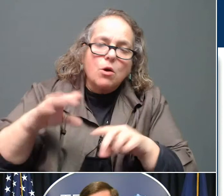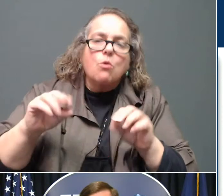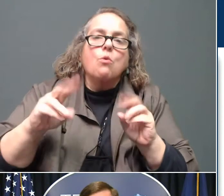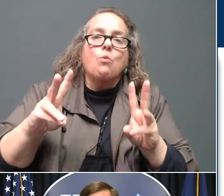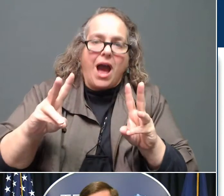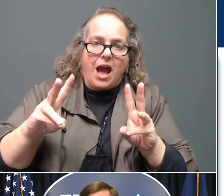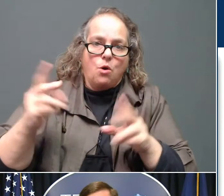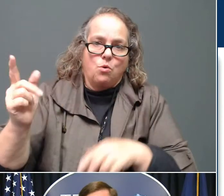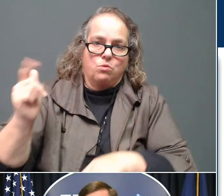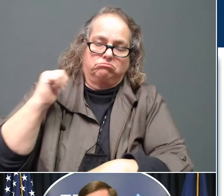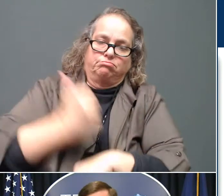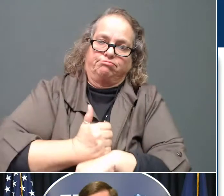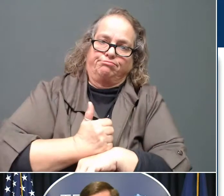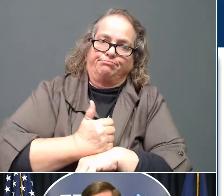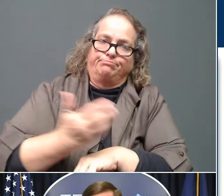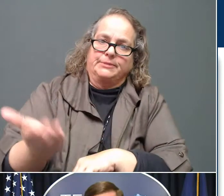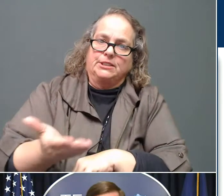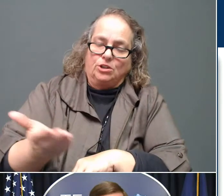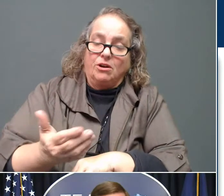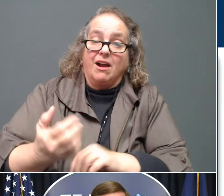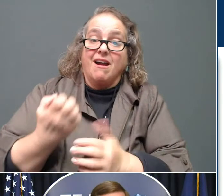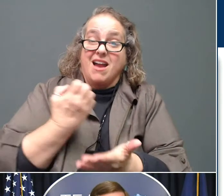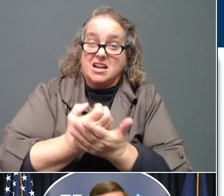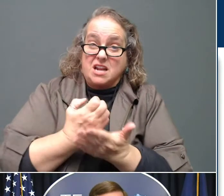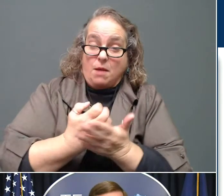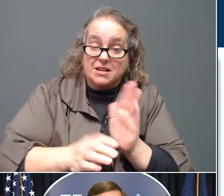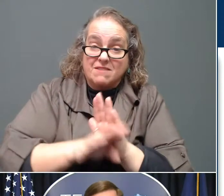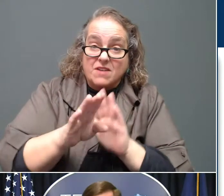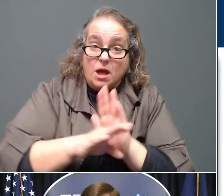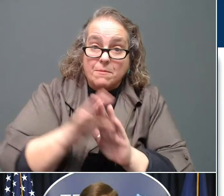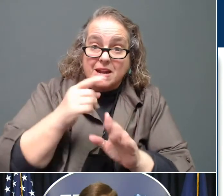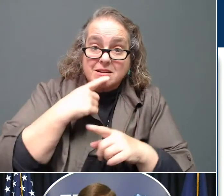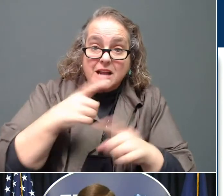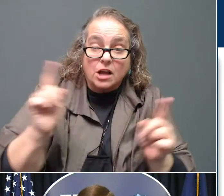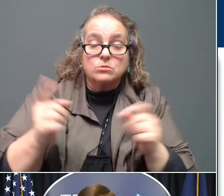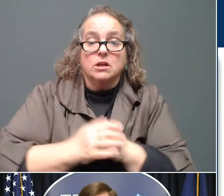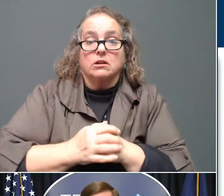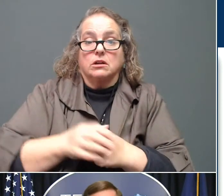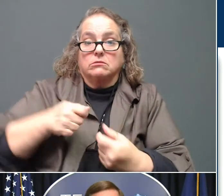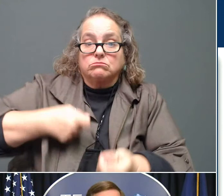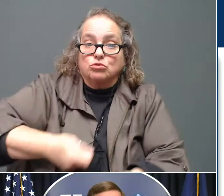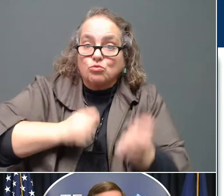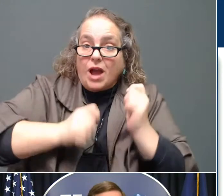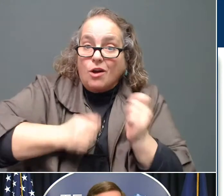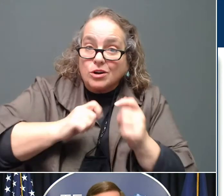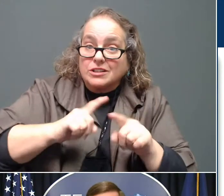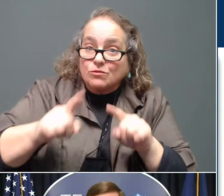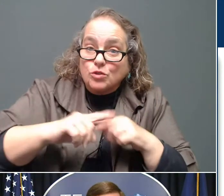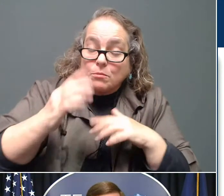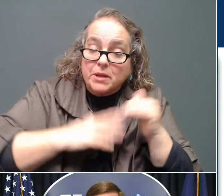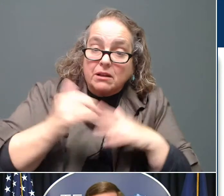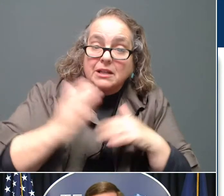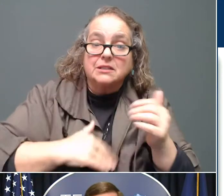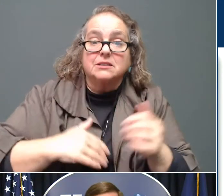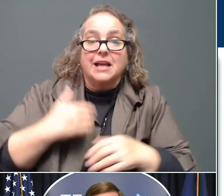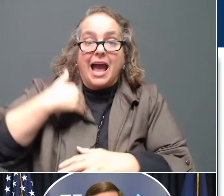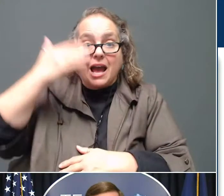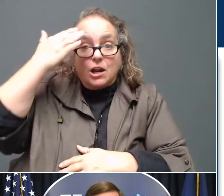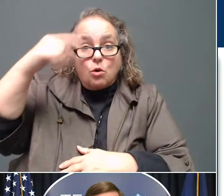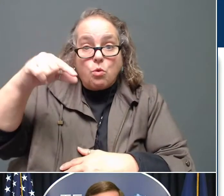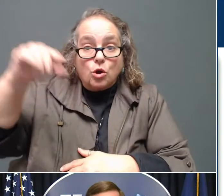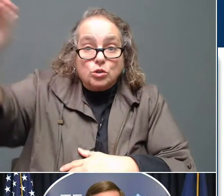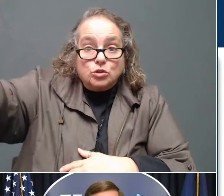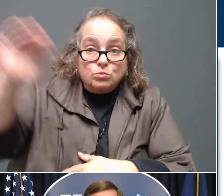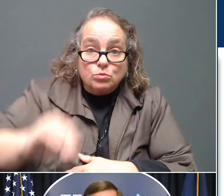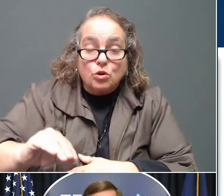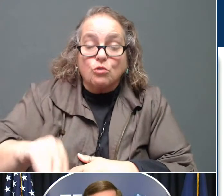the economic development announcements, groundbreakings, openings, headquarter relocations, we have